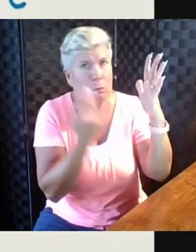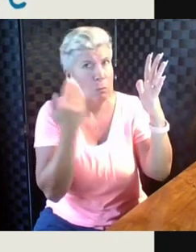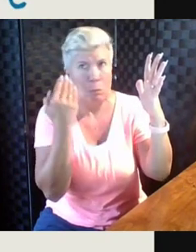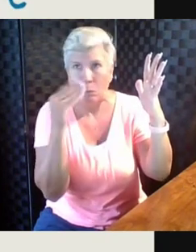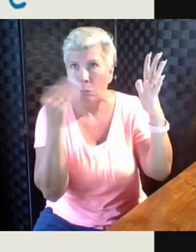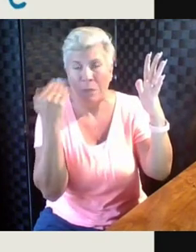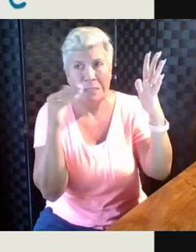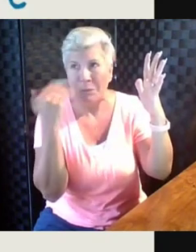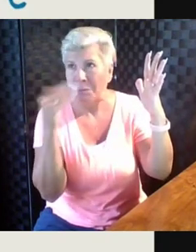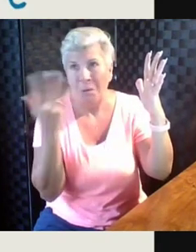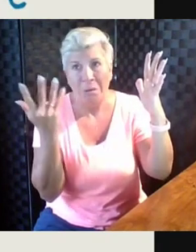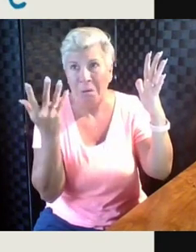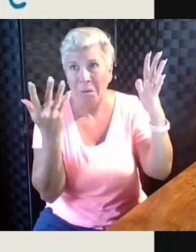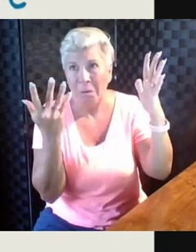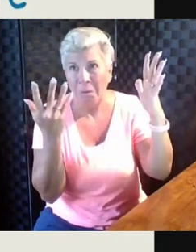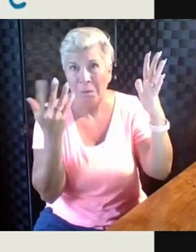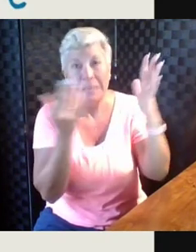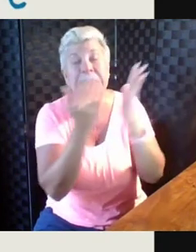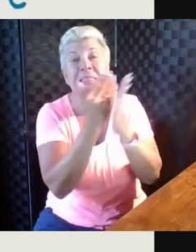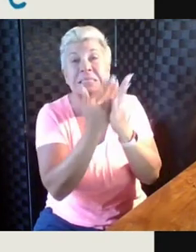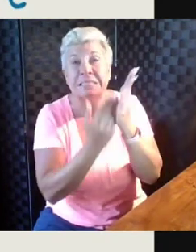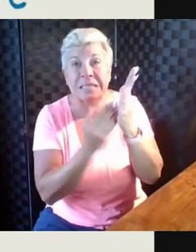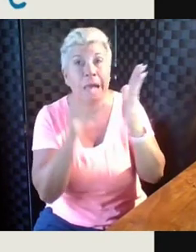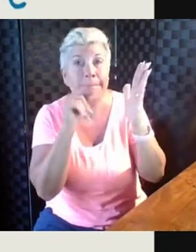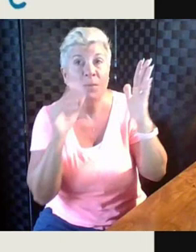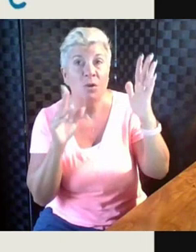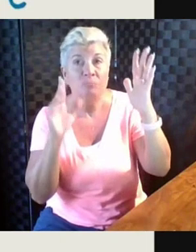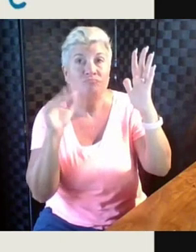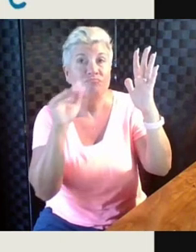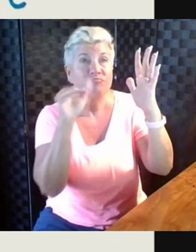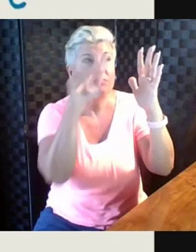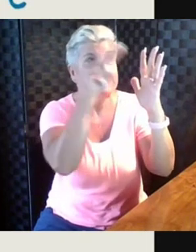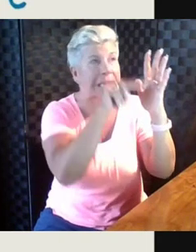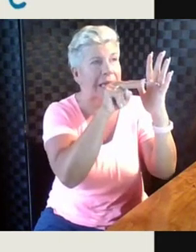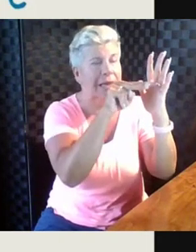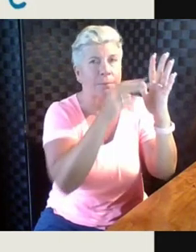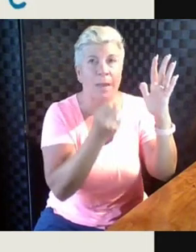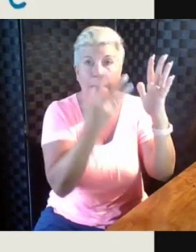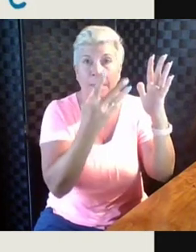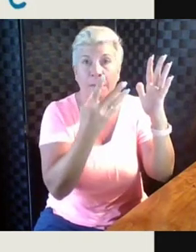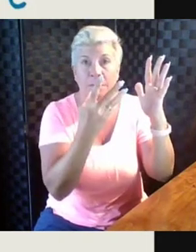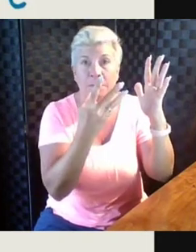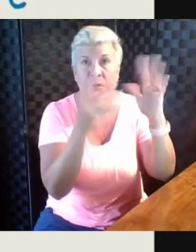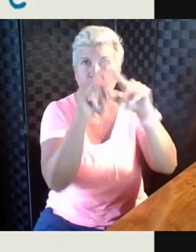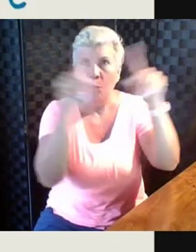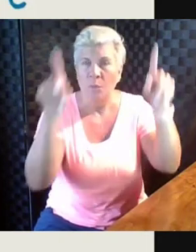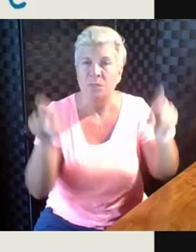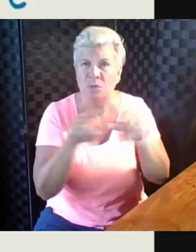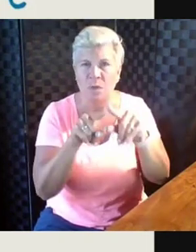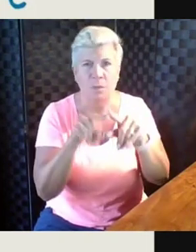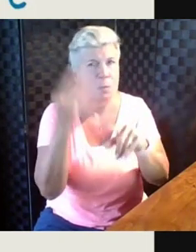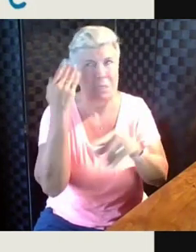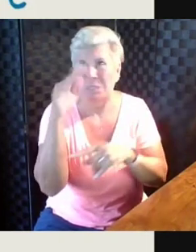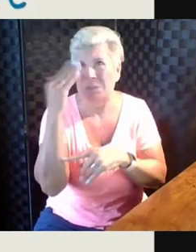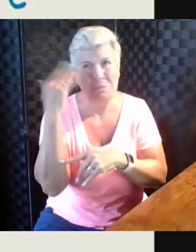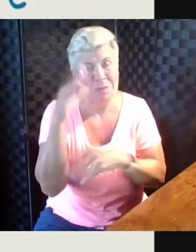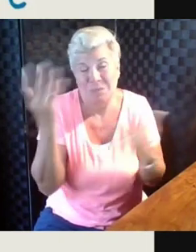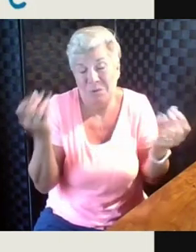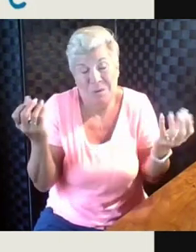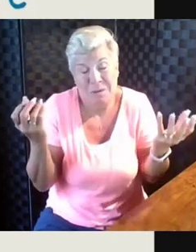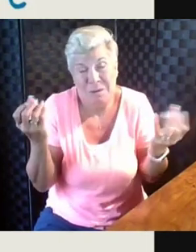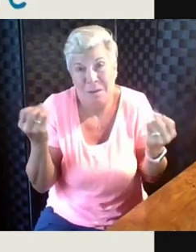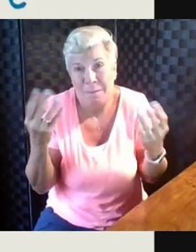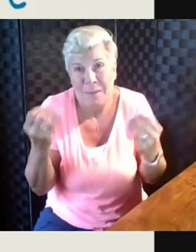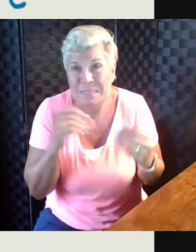doesn't tell me, but I still need to show this information in my model, so I'll just draw a rectangle, but I won't put a number on the